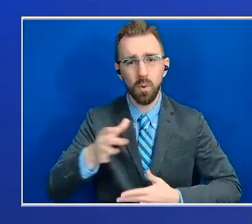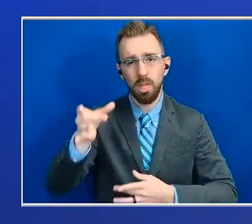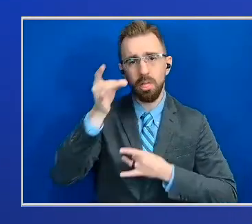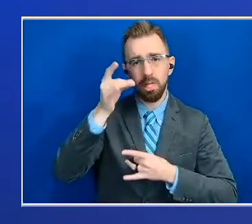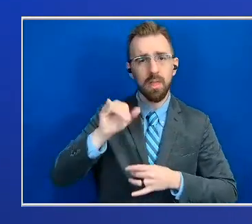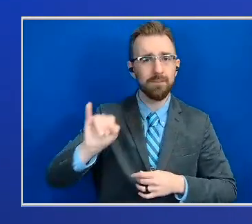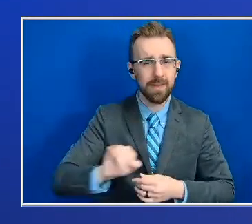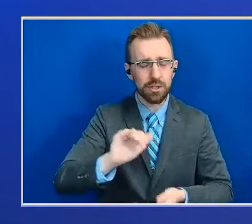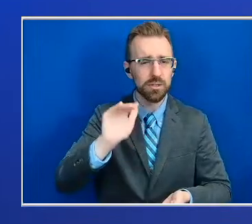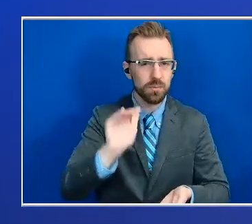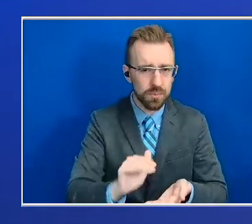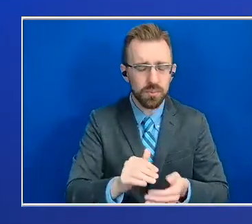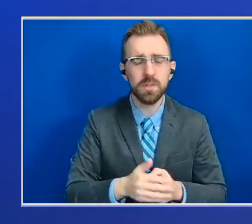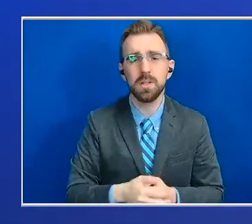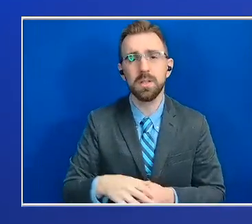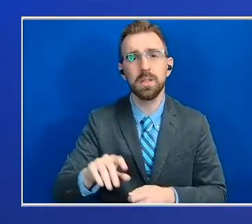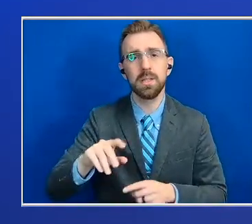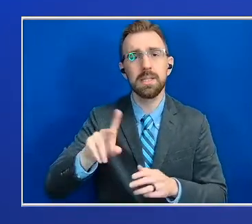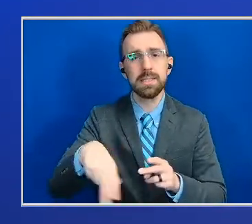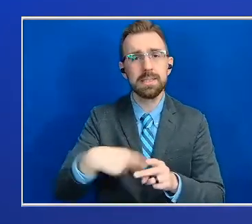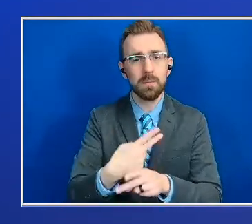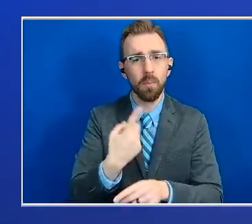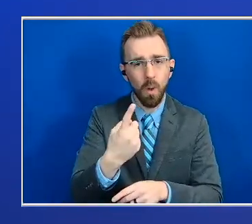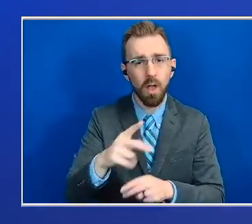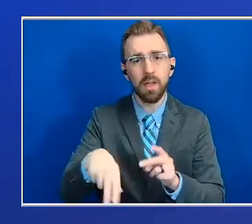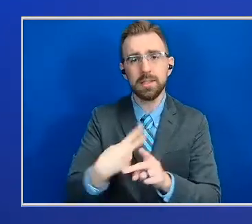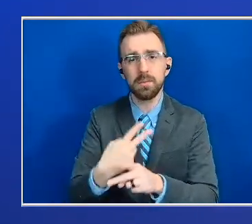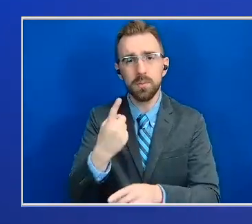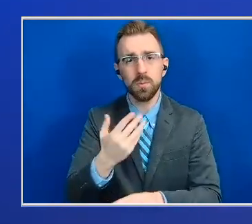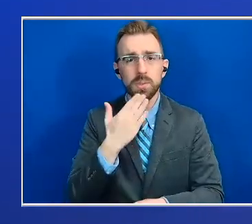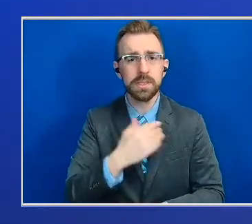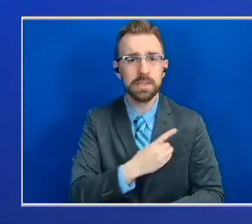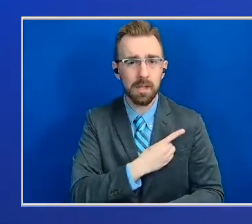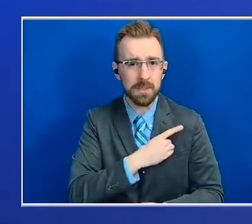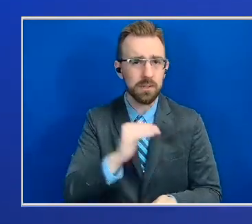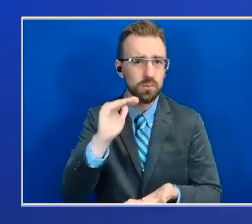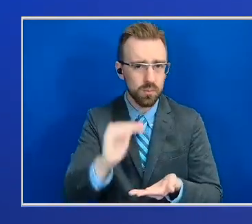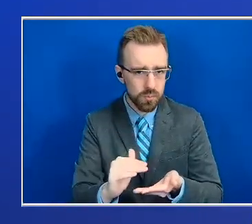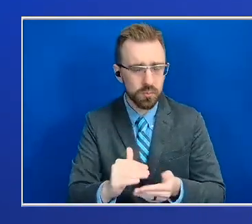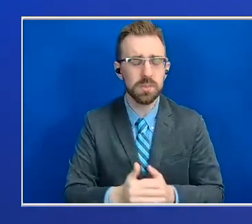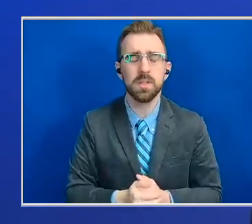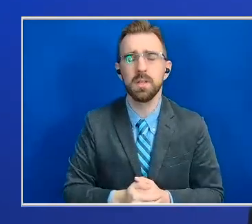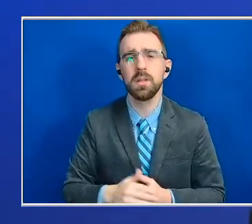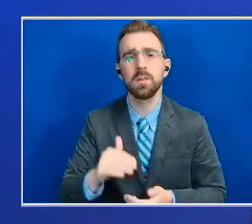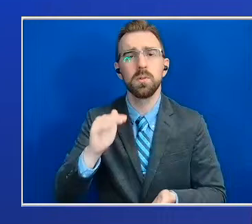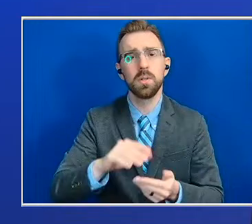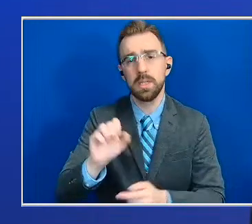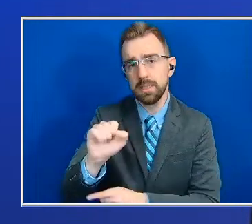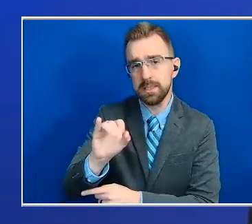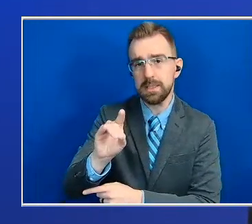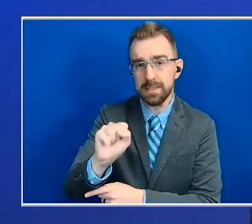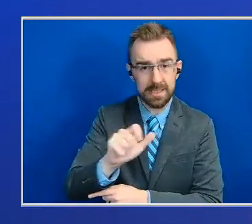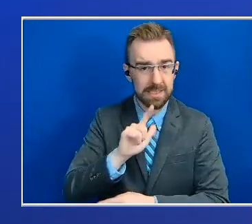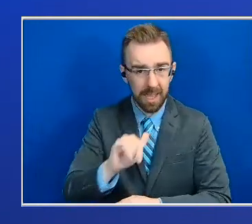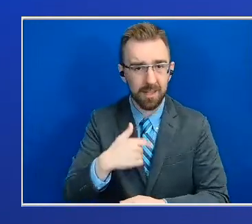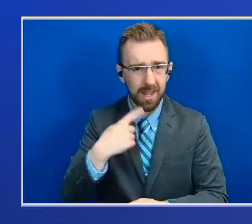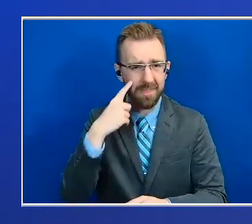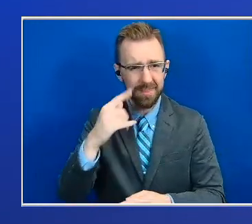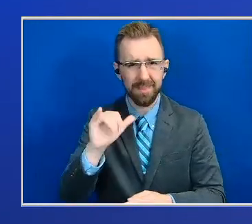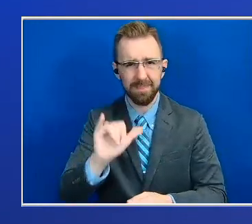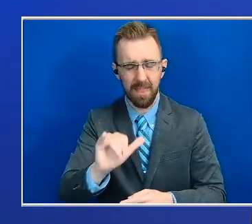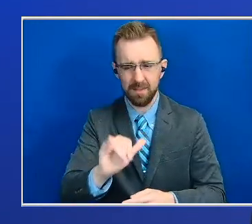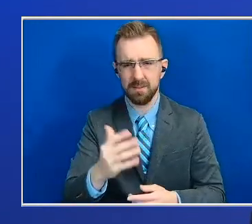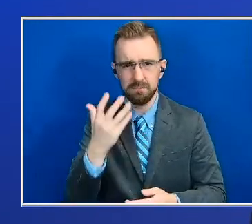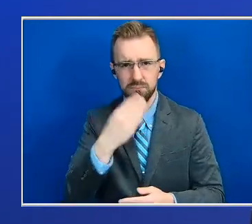risk of type 1 and type 2 diabetes, reduced risk of SIDS. Actually, I think that's pretty